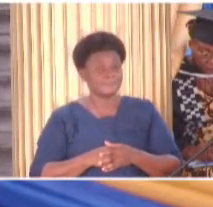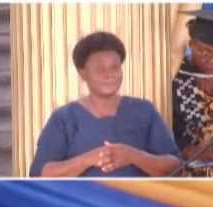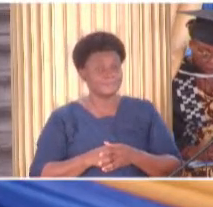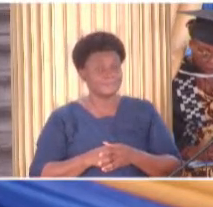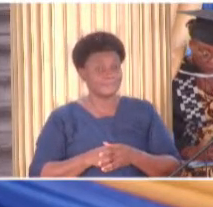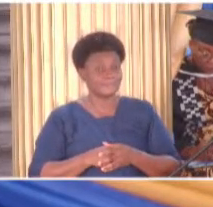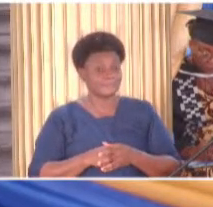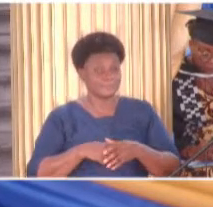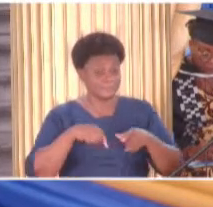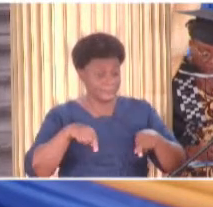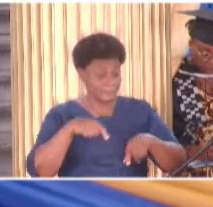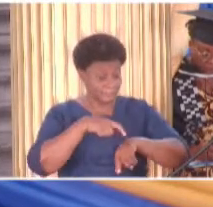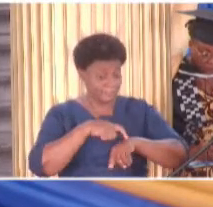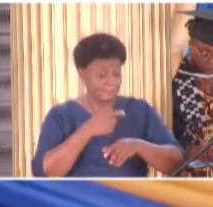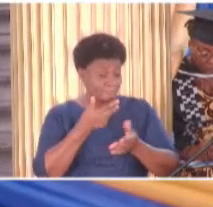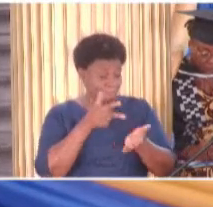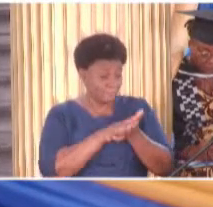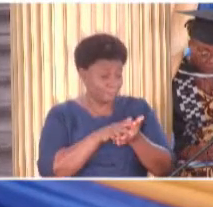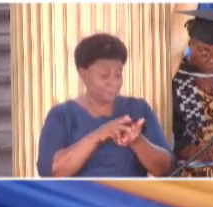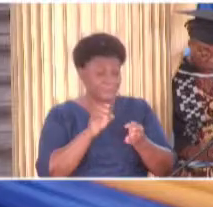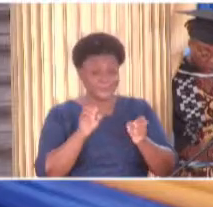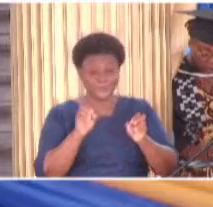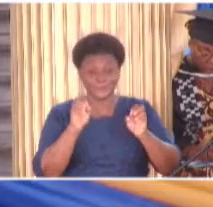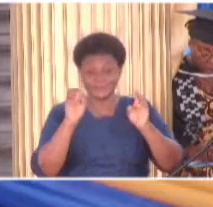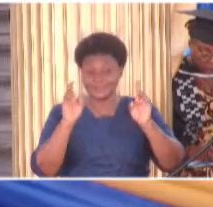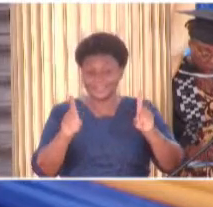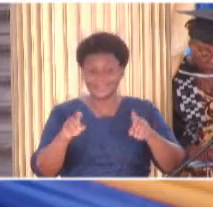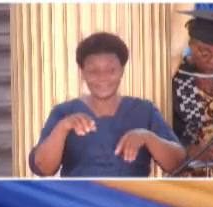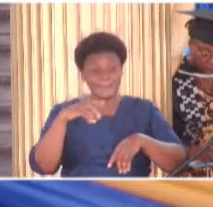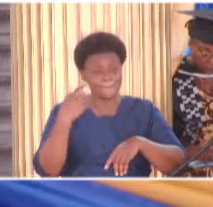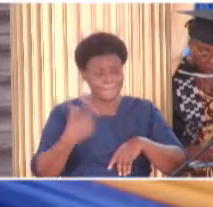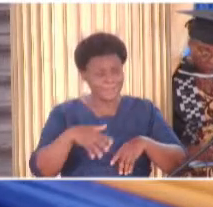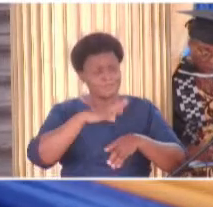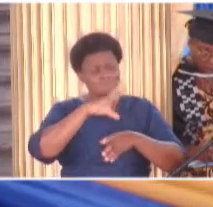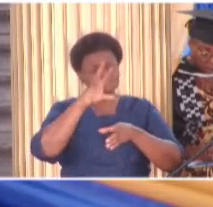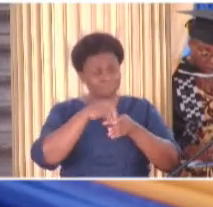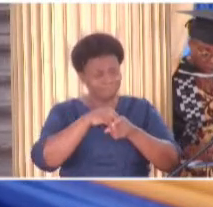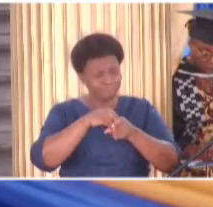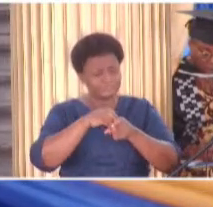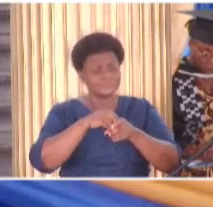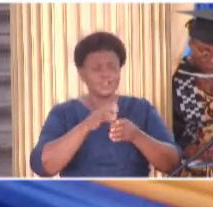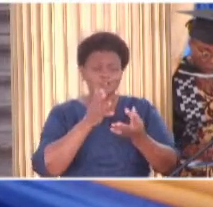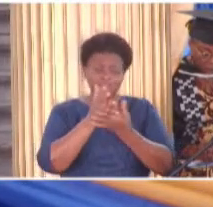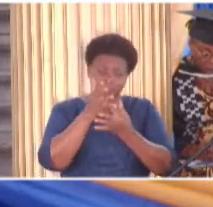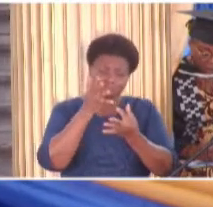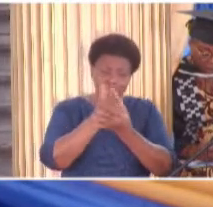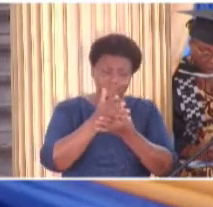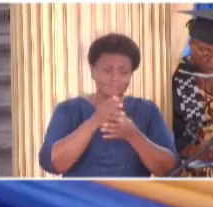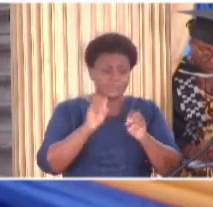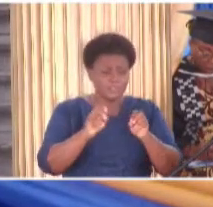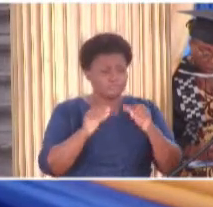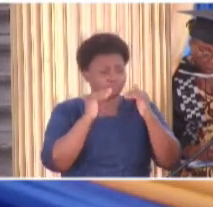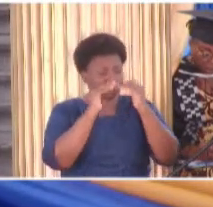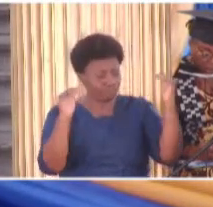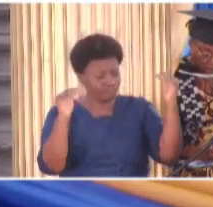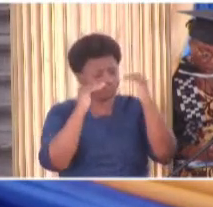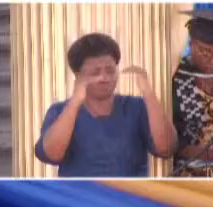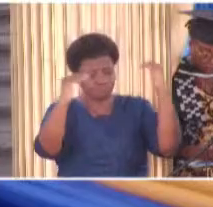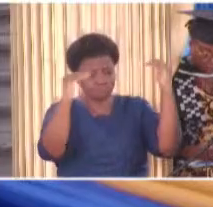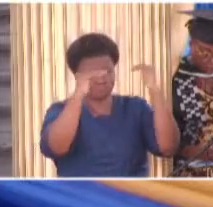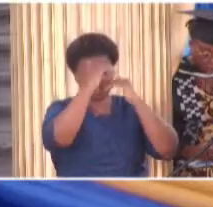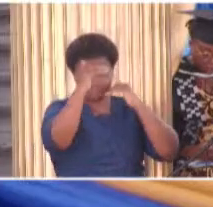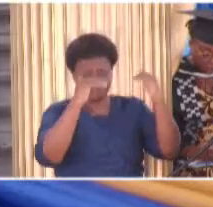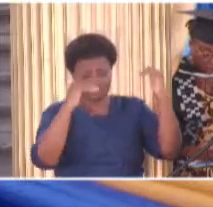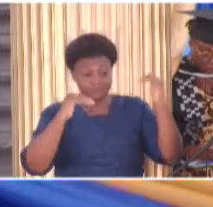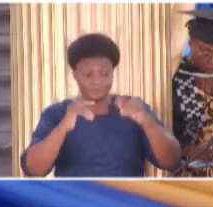is proof that education must be inclusive, accessible, and equitable. This has been